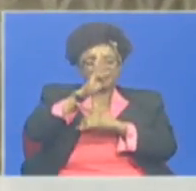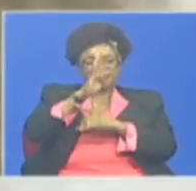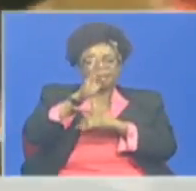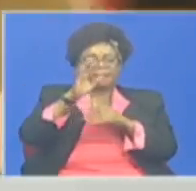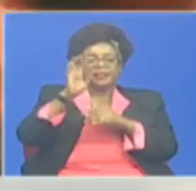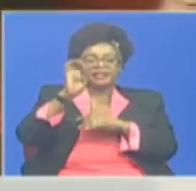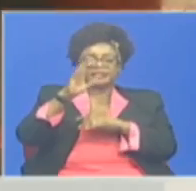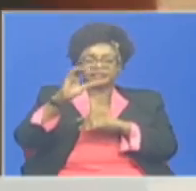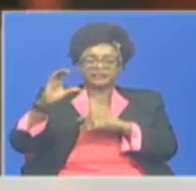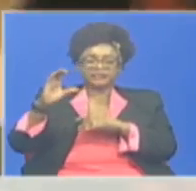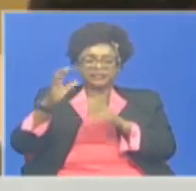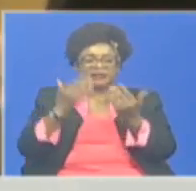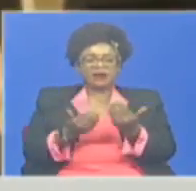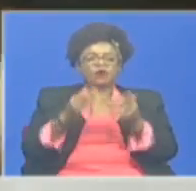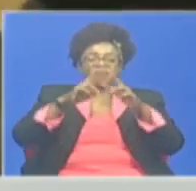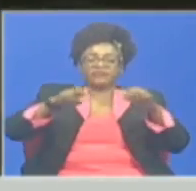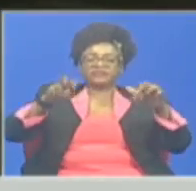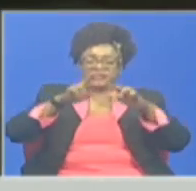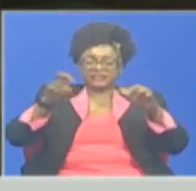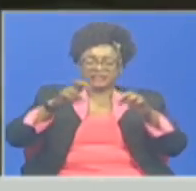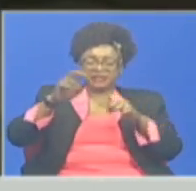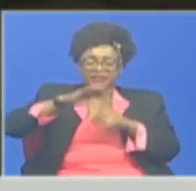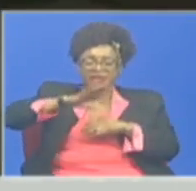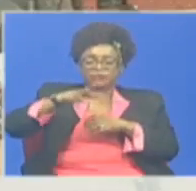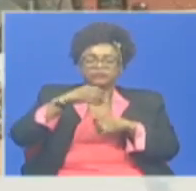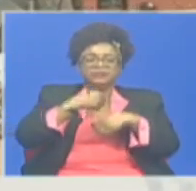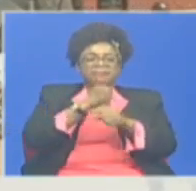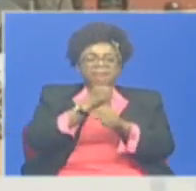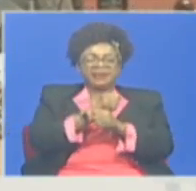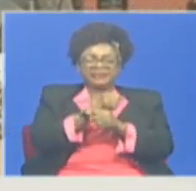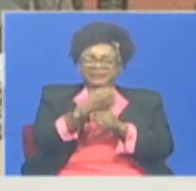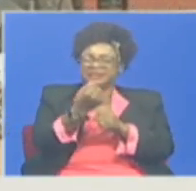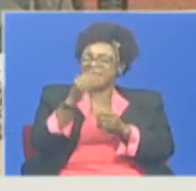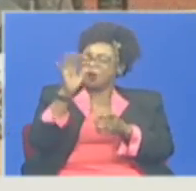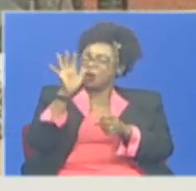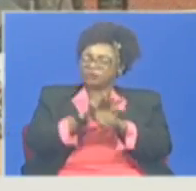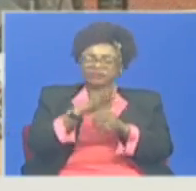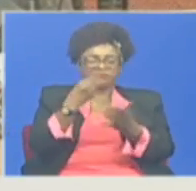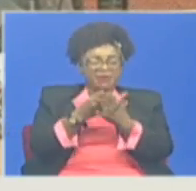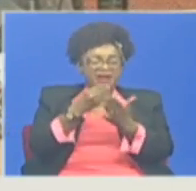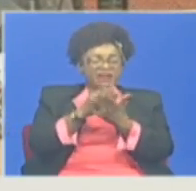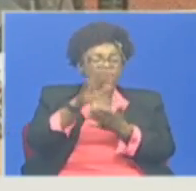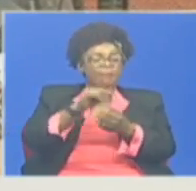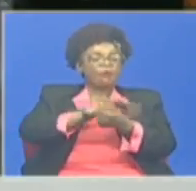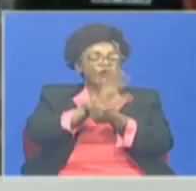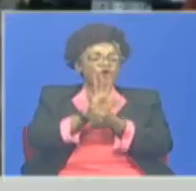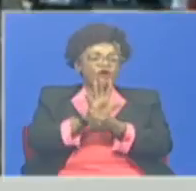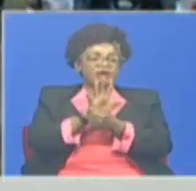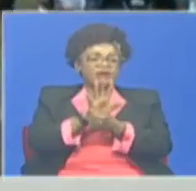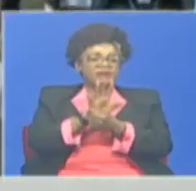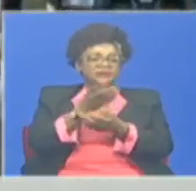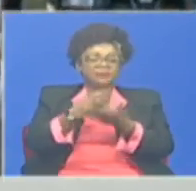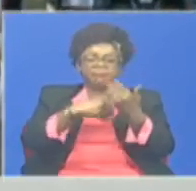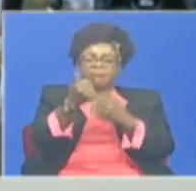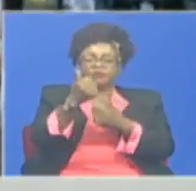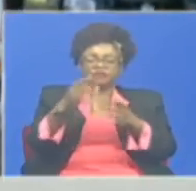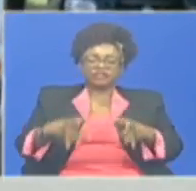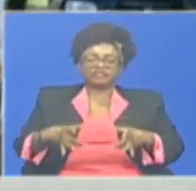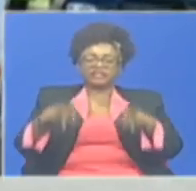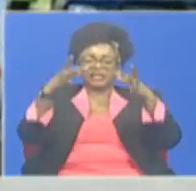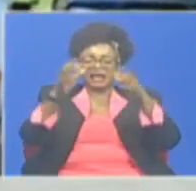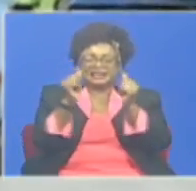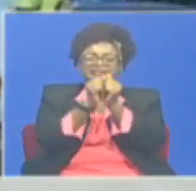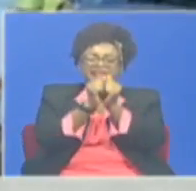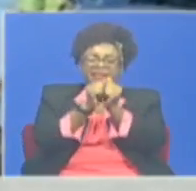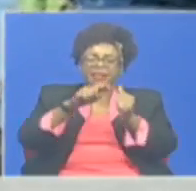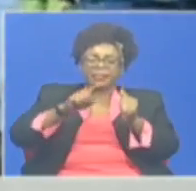investigating allegations that the county made a fortune out of the coronavirus misfortune, having bought the jerrycans at